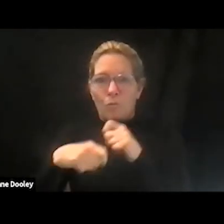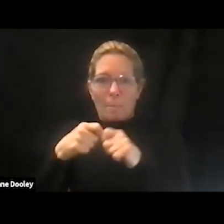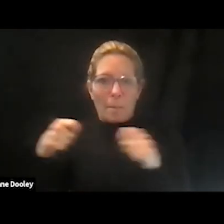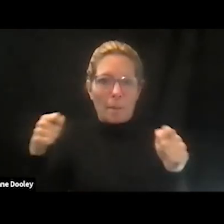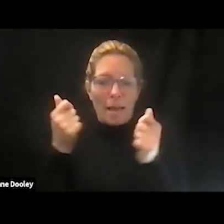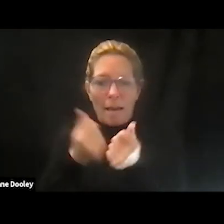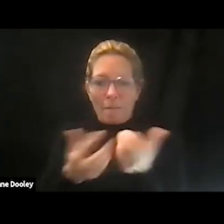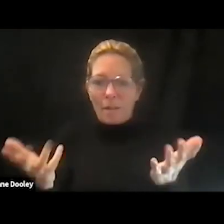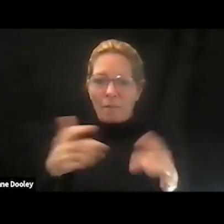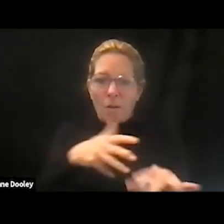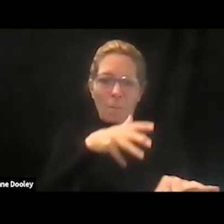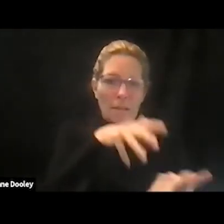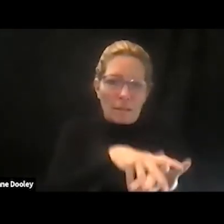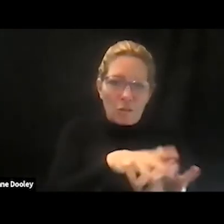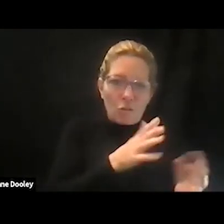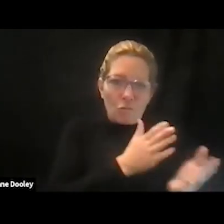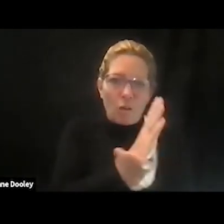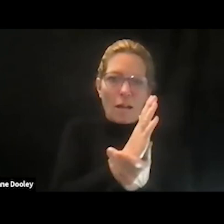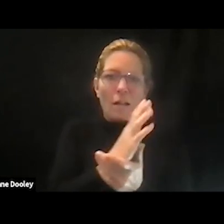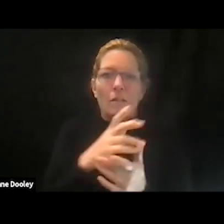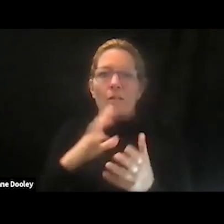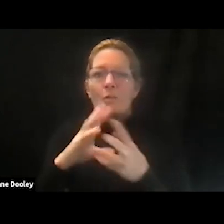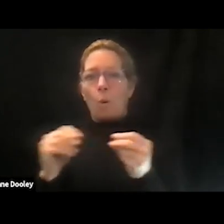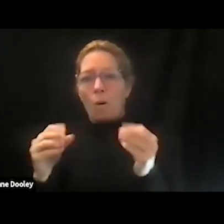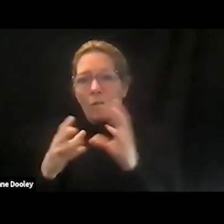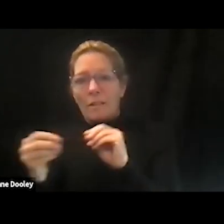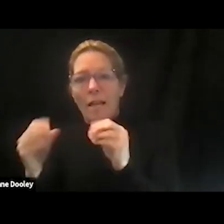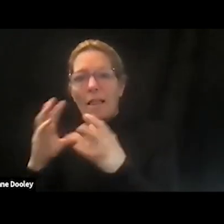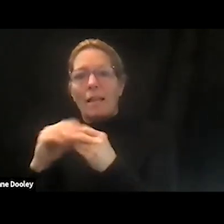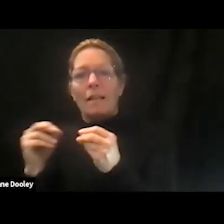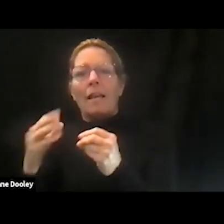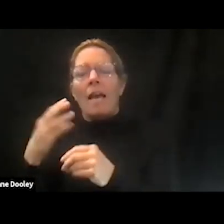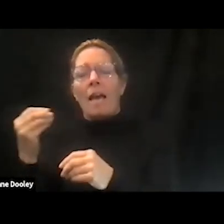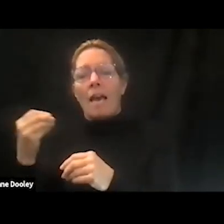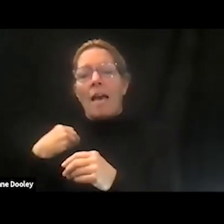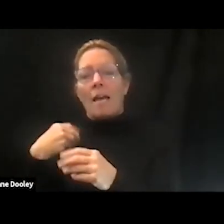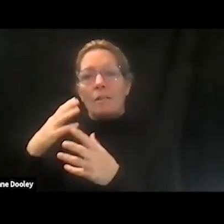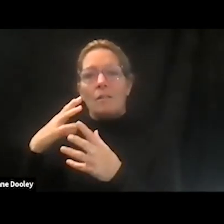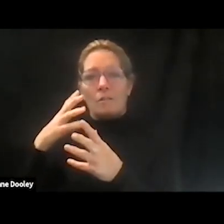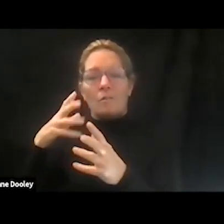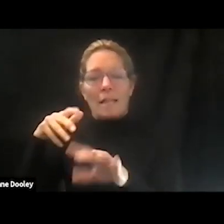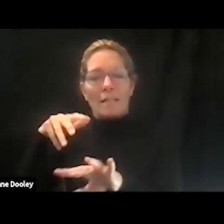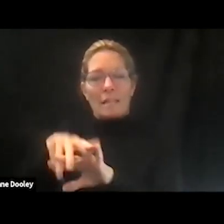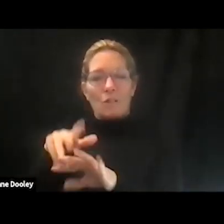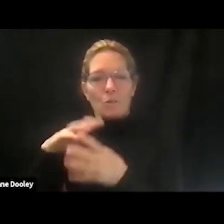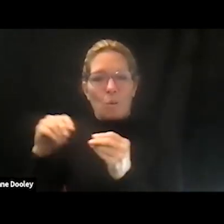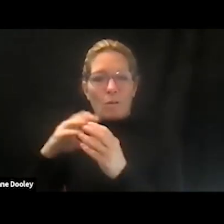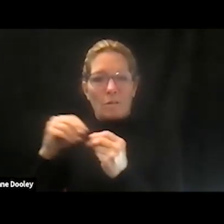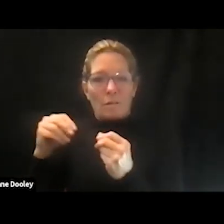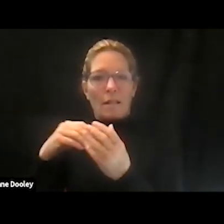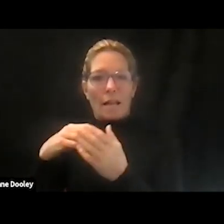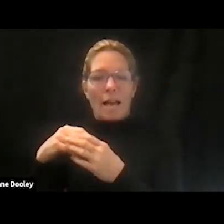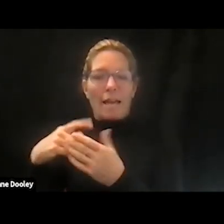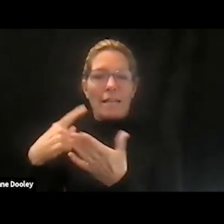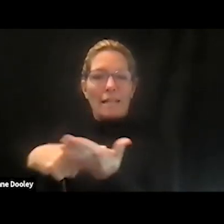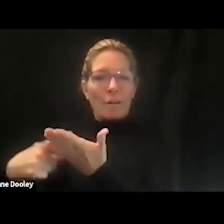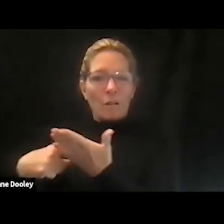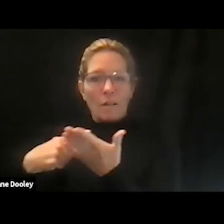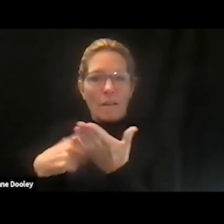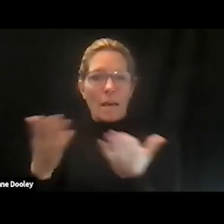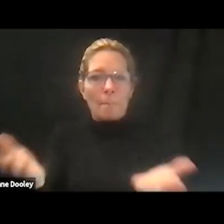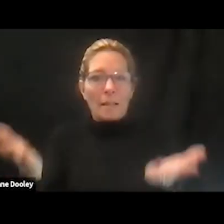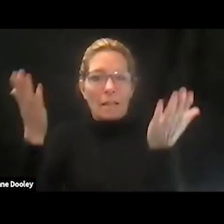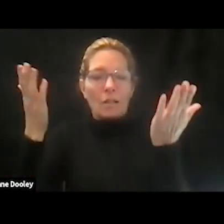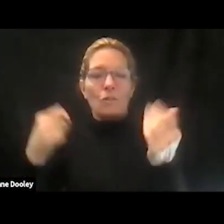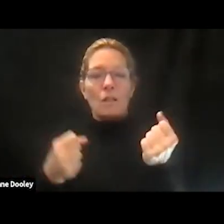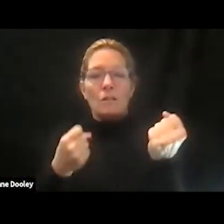from Indigenous rights, Indigenous storytelling and storytelling and narrative amplification and supporting the food